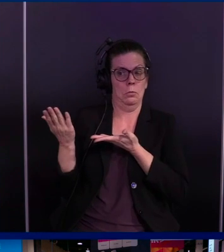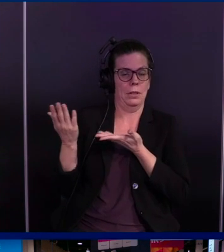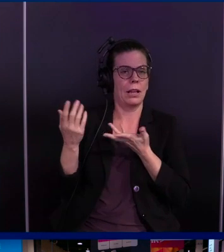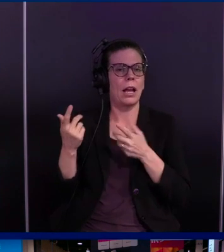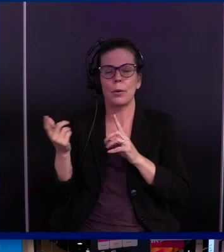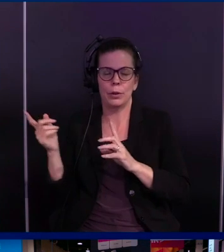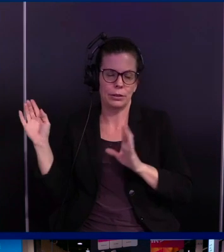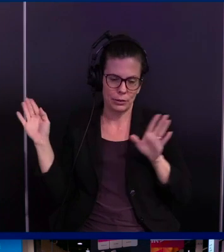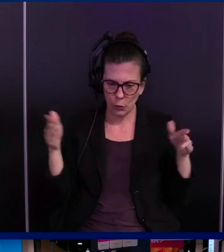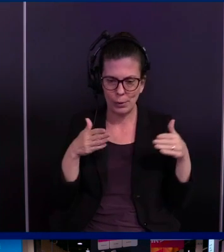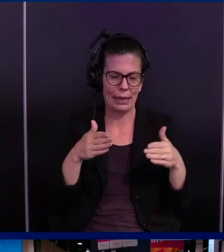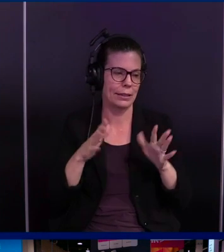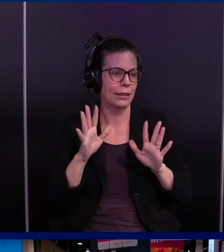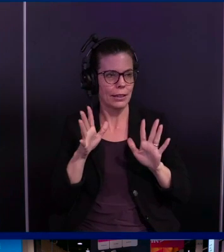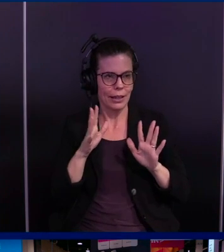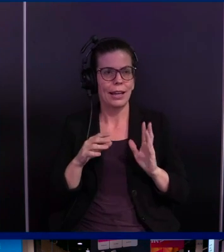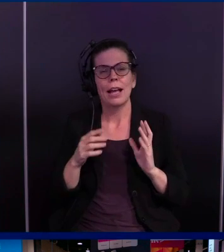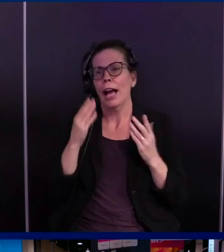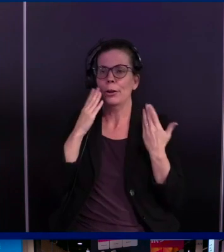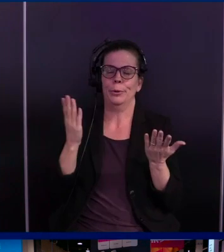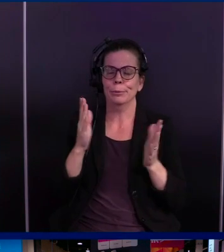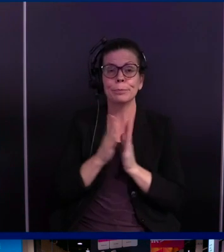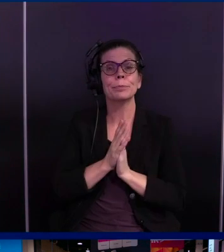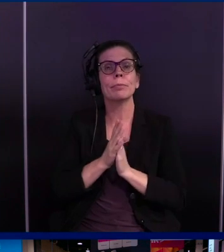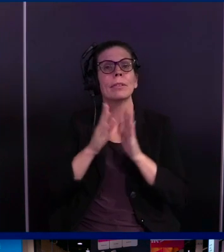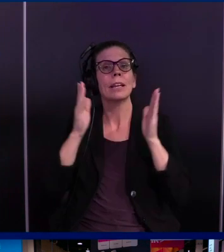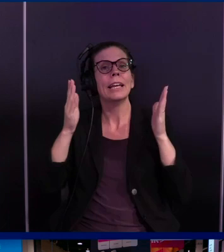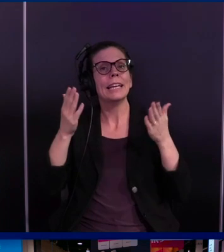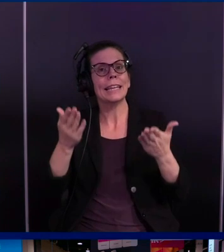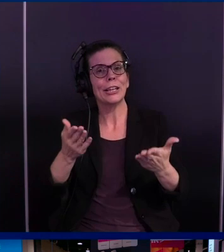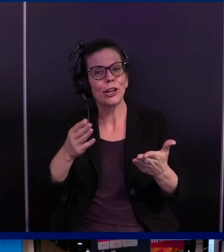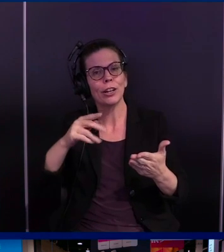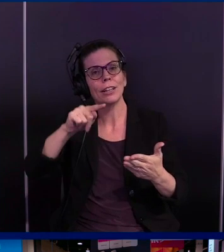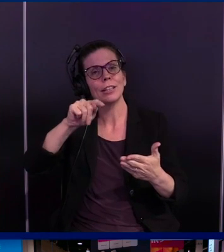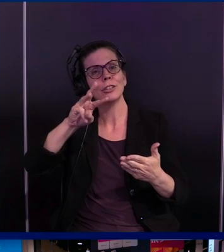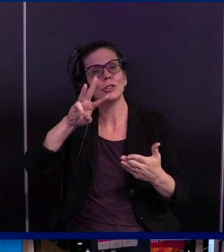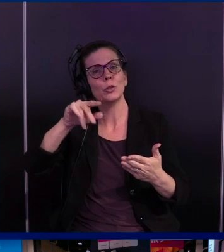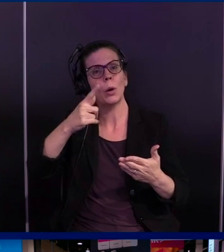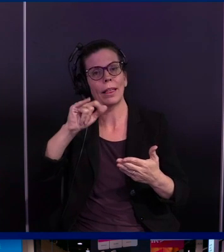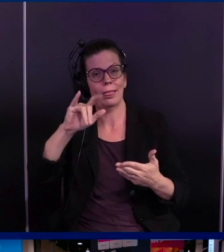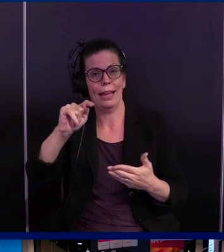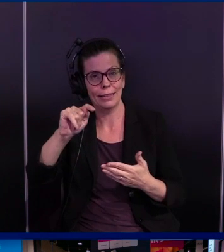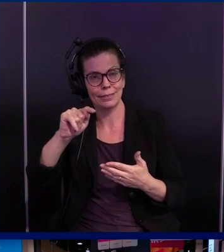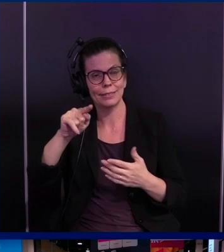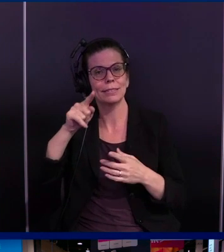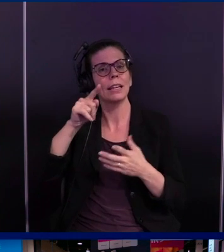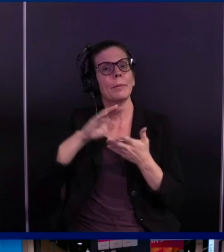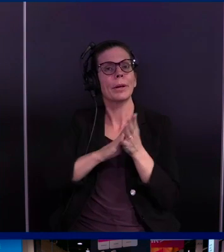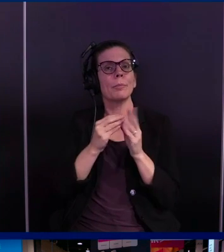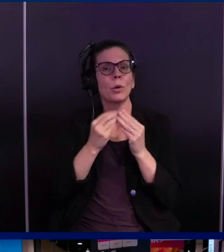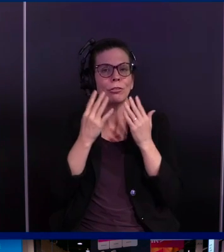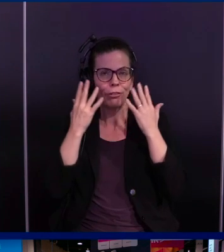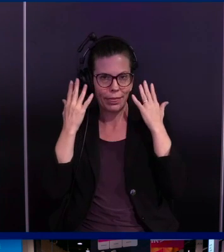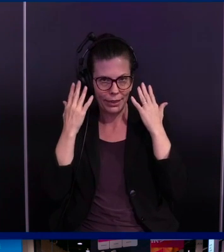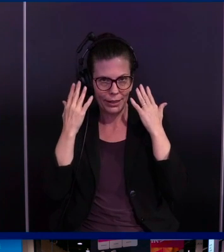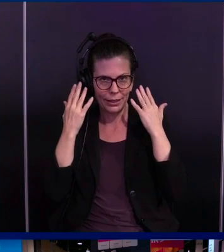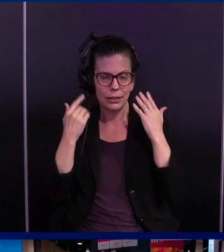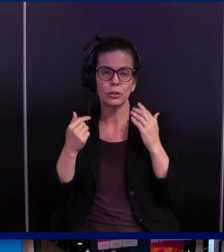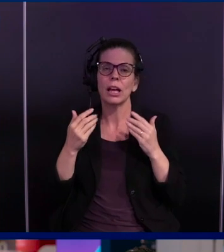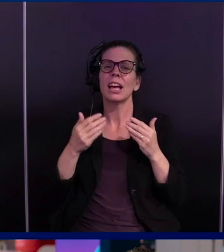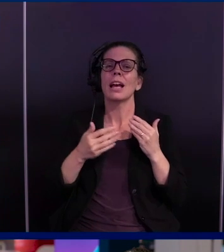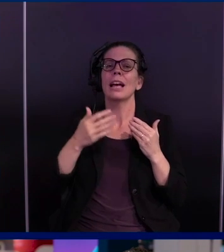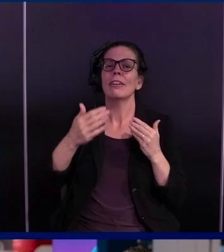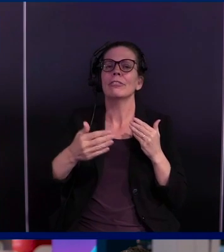back. I don't know. So here we have Twilight, and Twilight is becoming more friendly, and we can eventually